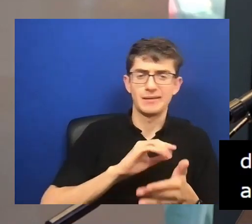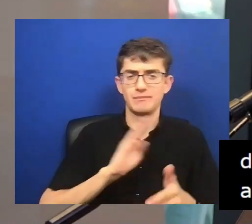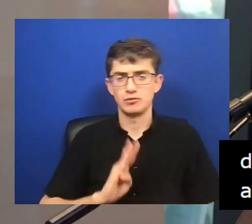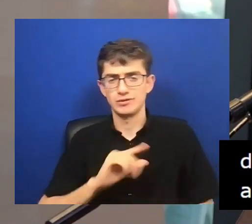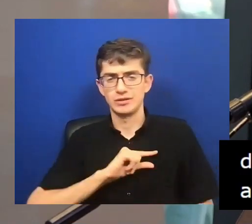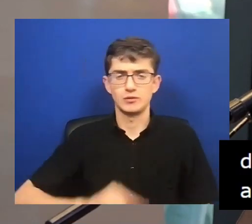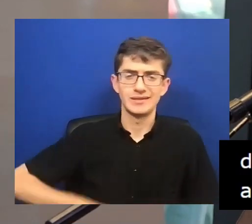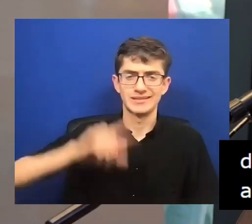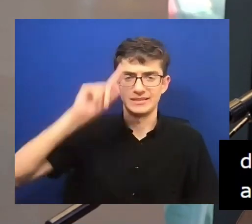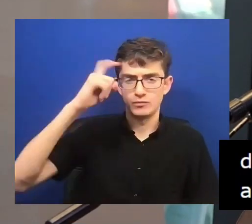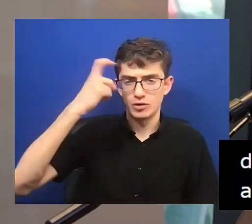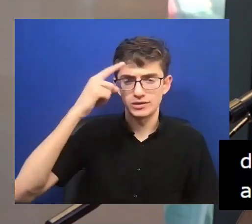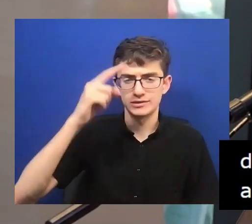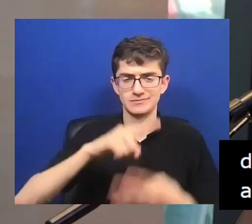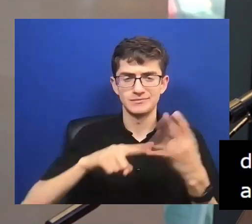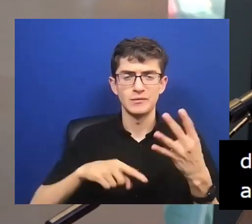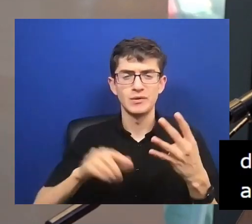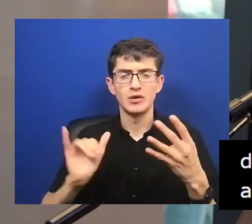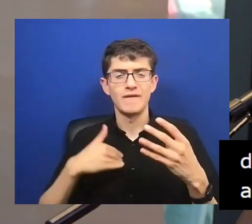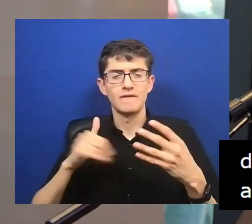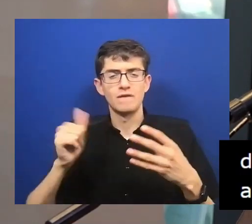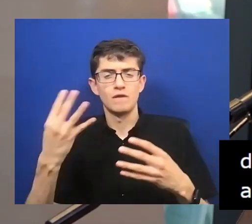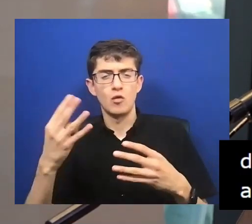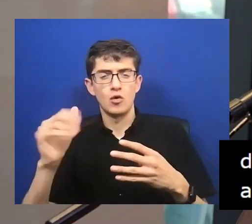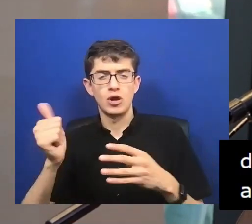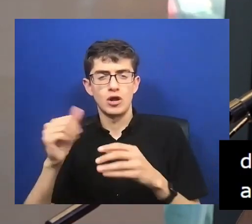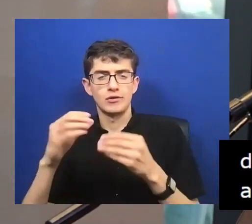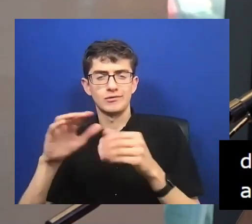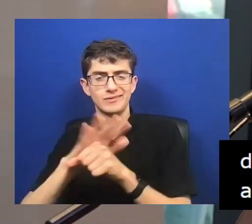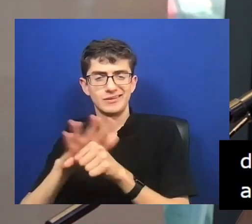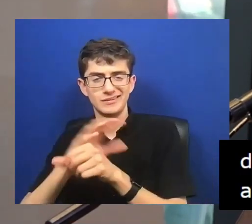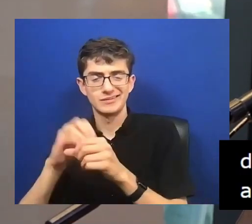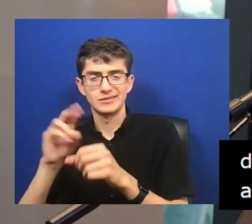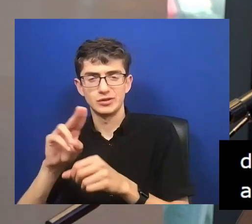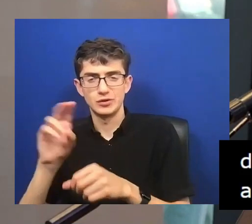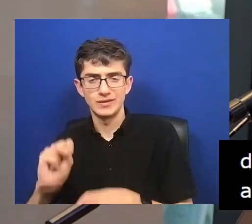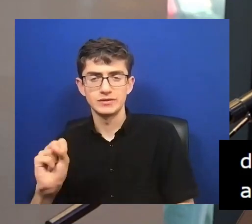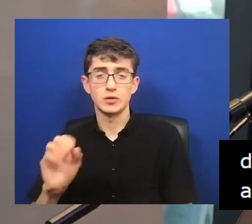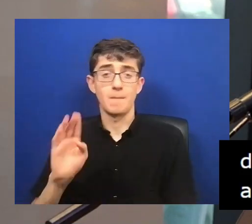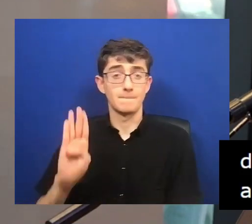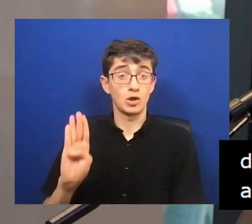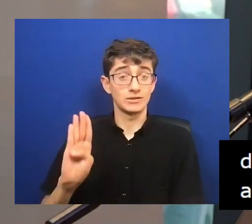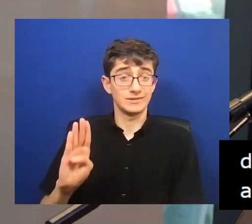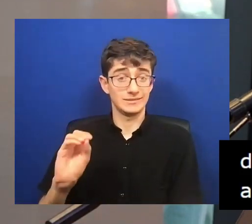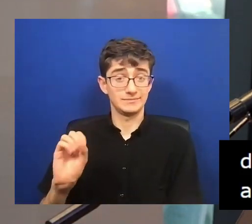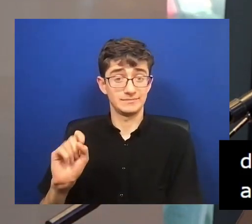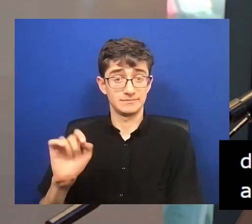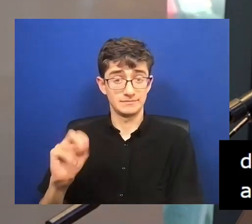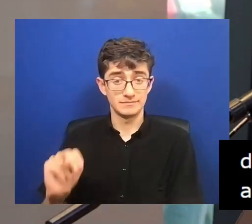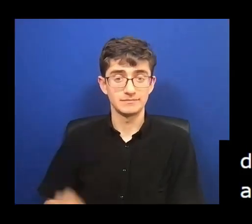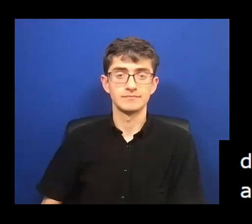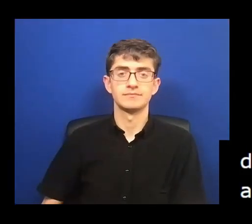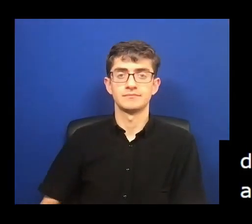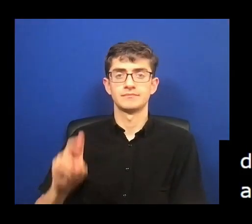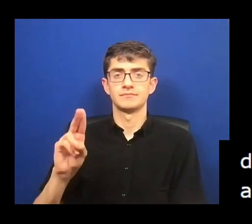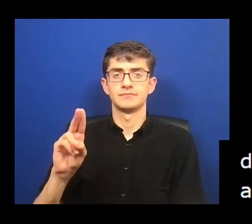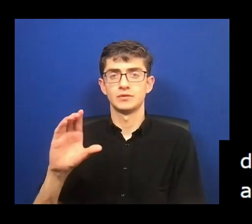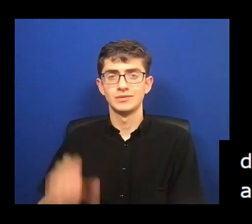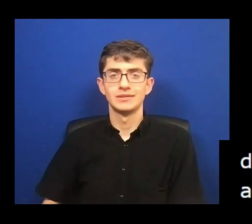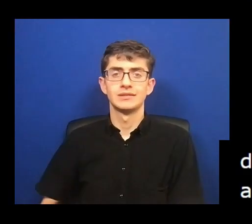across four other markets in the United States. That includes Boston, DC, Denver, and Los